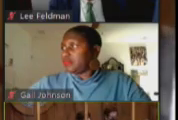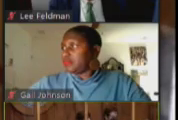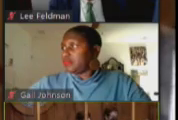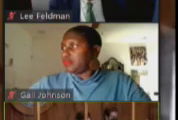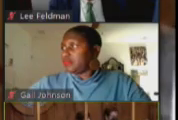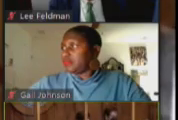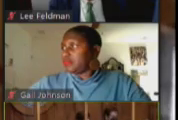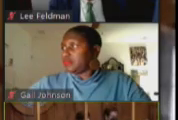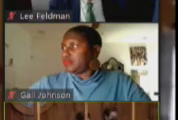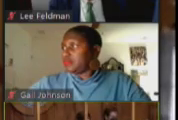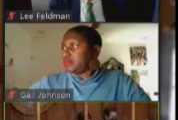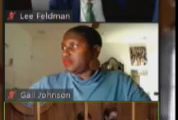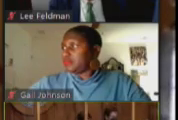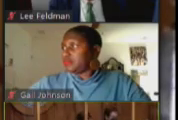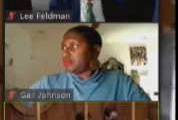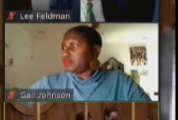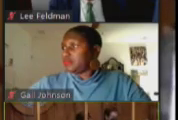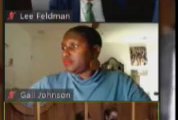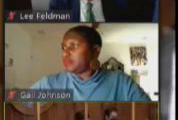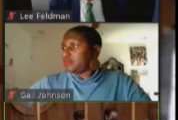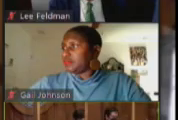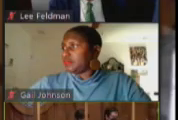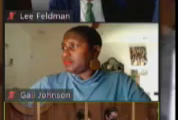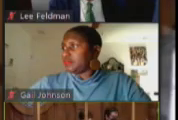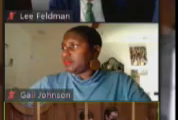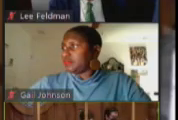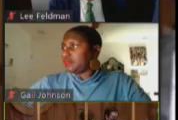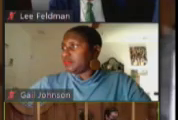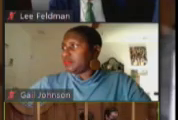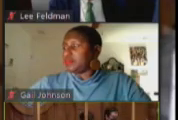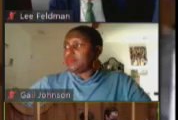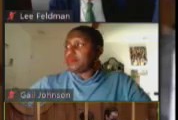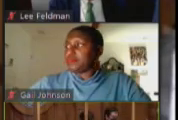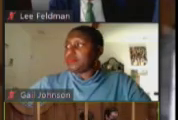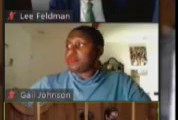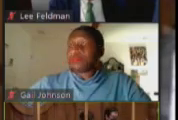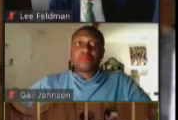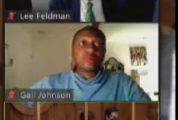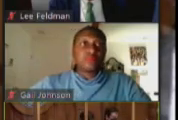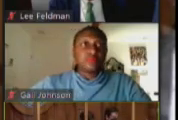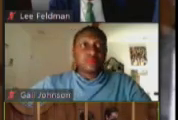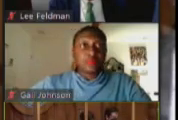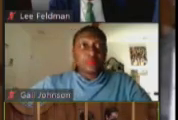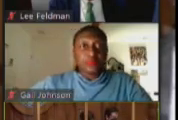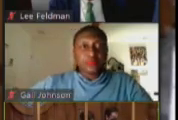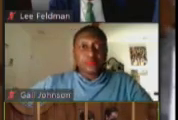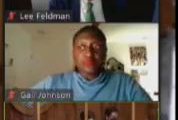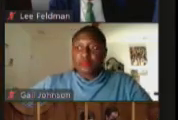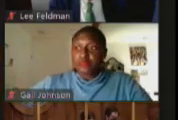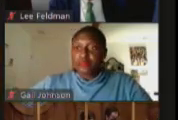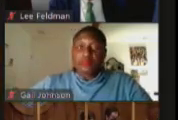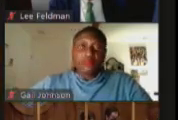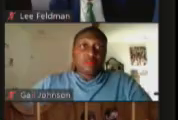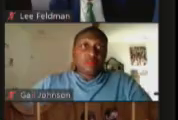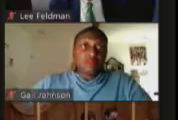Okay, Adam, over to you. Any members of the public wish to speak on this is adoption of the resolution? Mayor